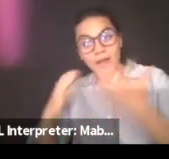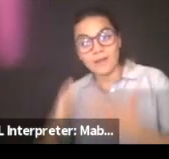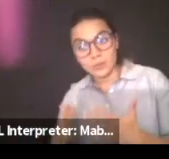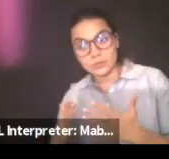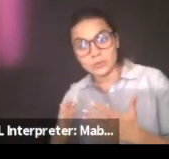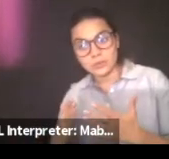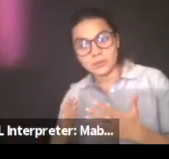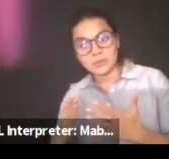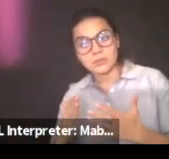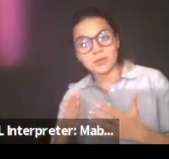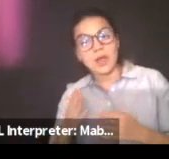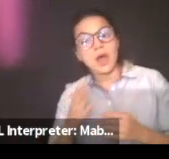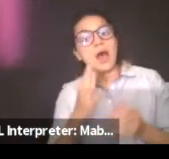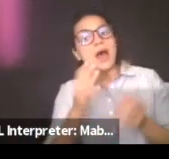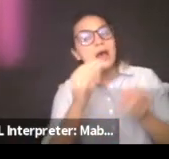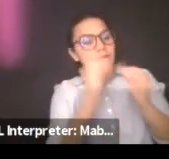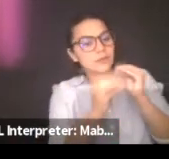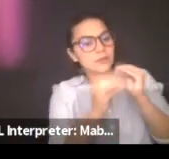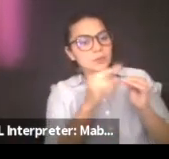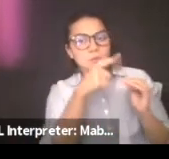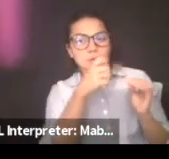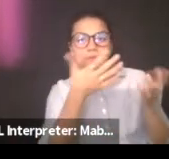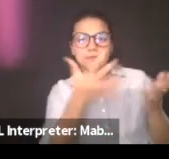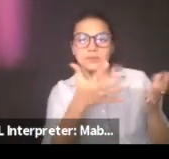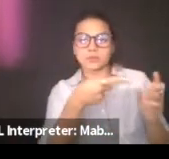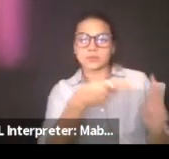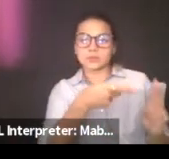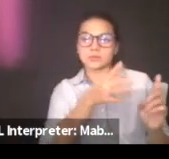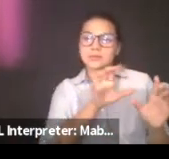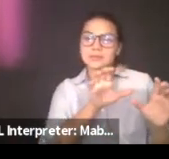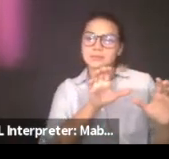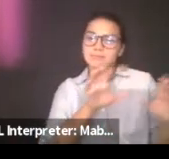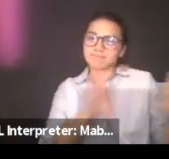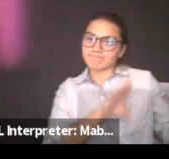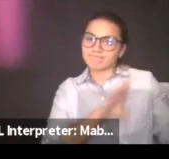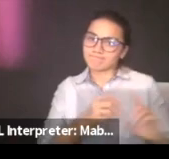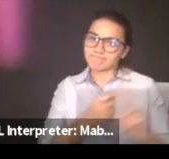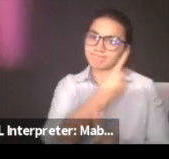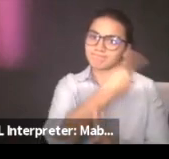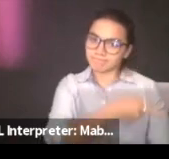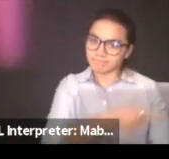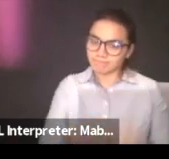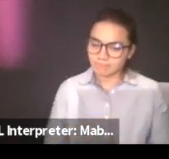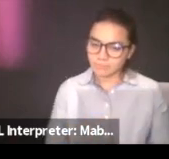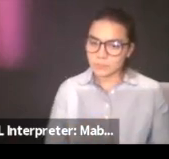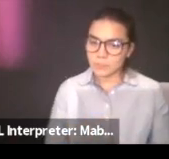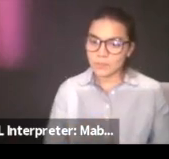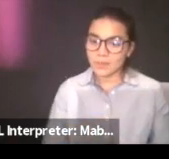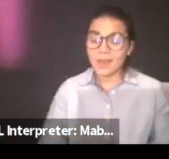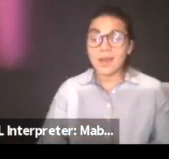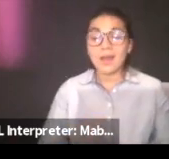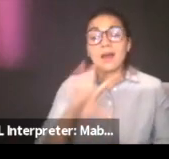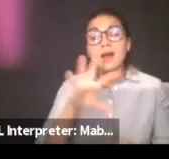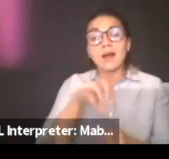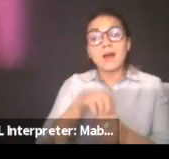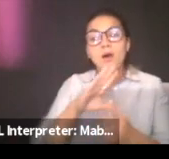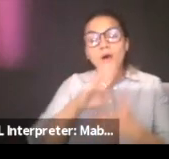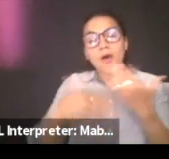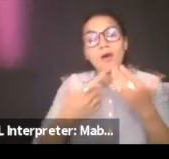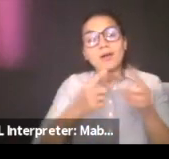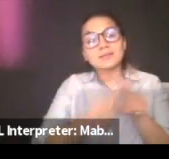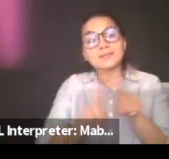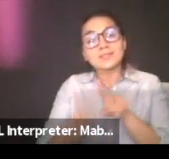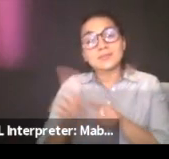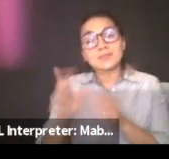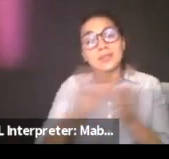wrestle with dichotomies of good and bad and the various complexities and nuances of the communities with whom we are a part.